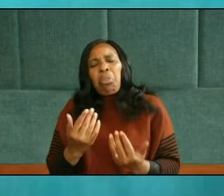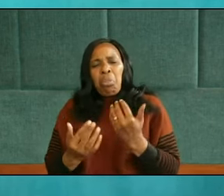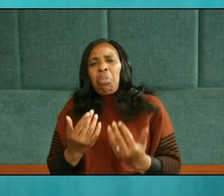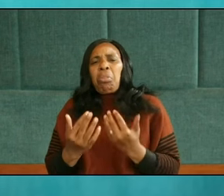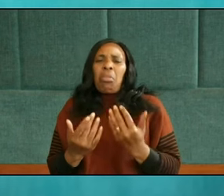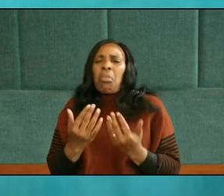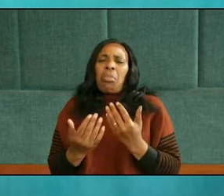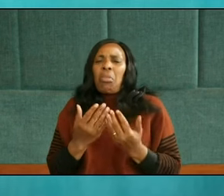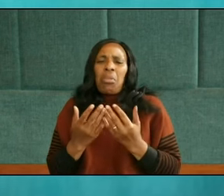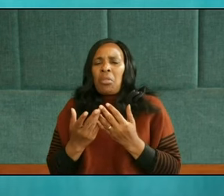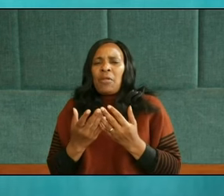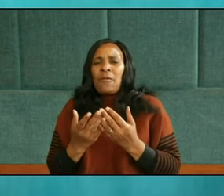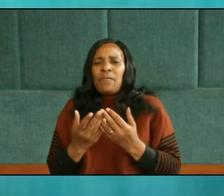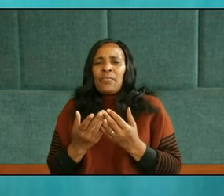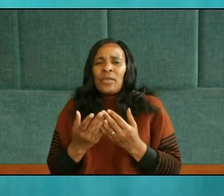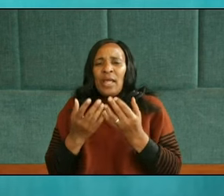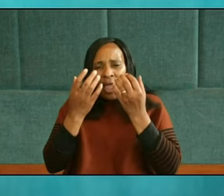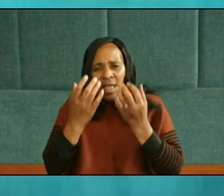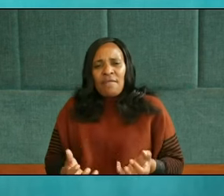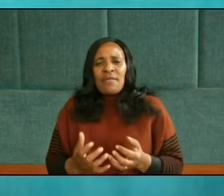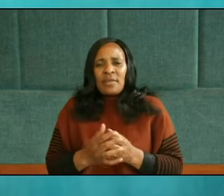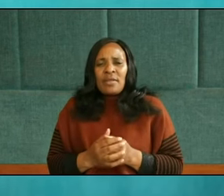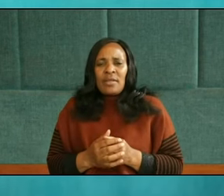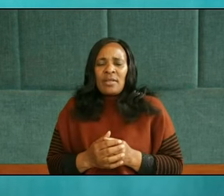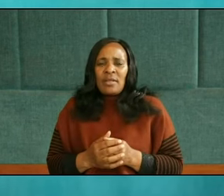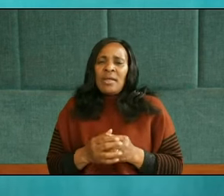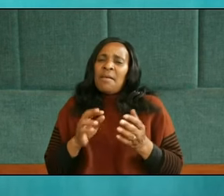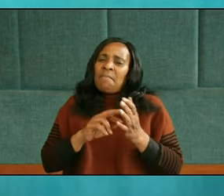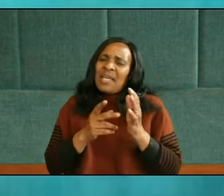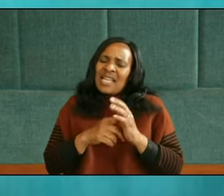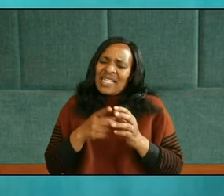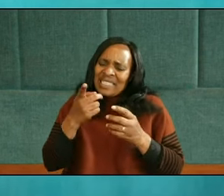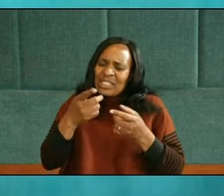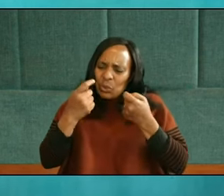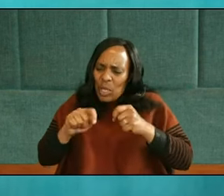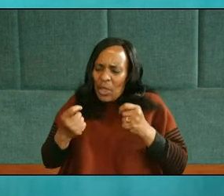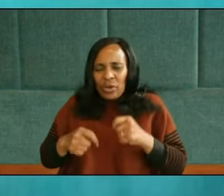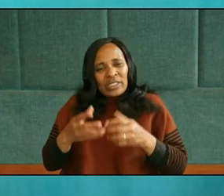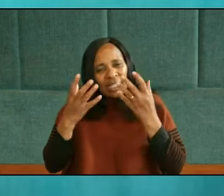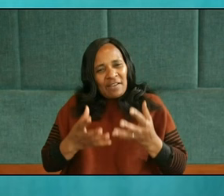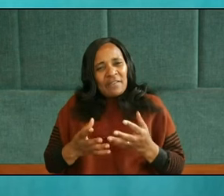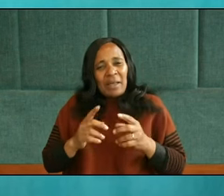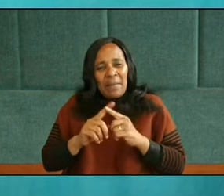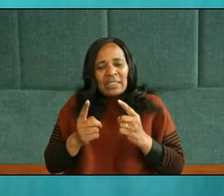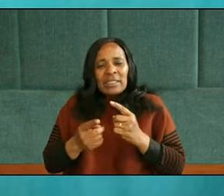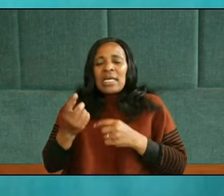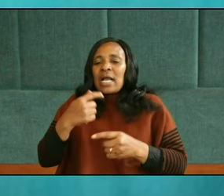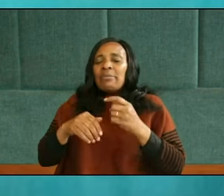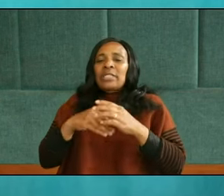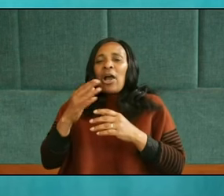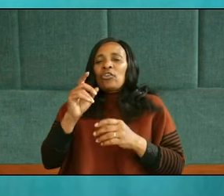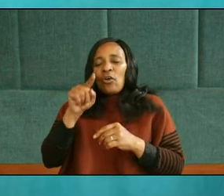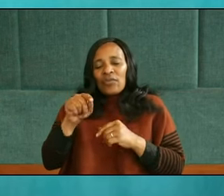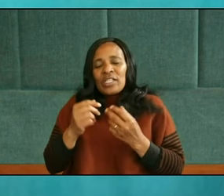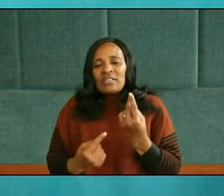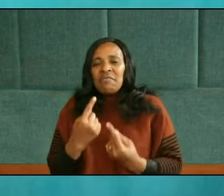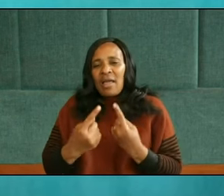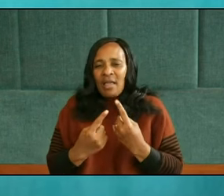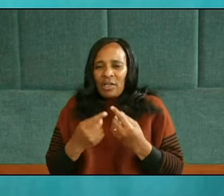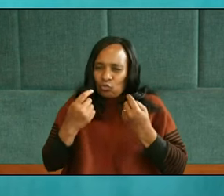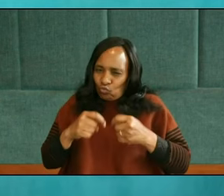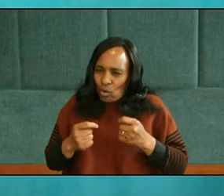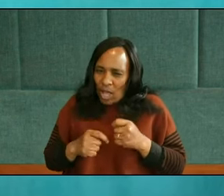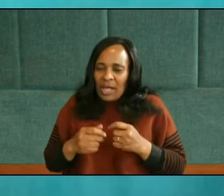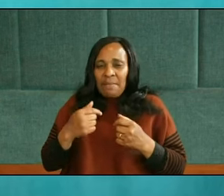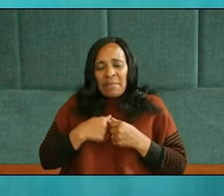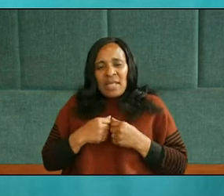crucible. So the chastisement may be painful, but what comes out of the fire? Job says that when he tries me,